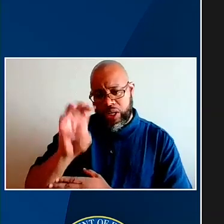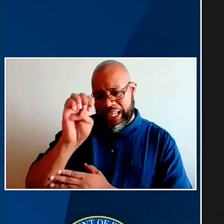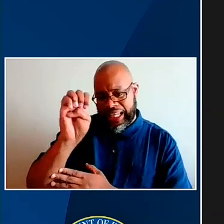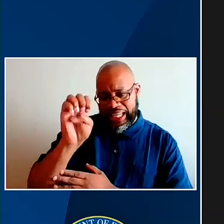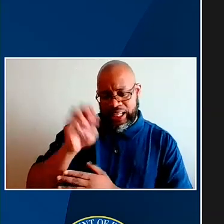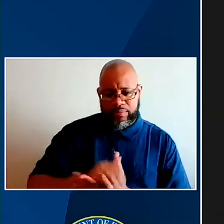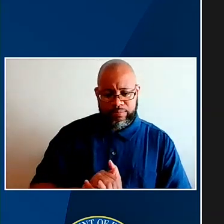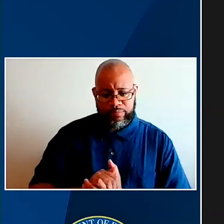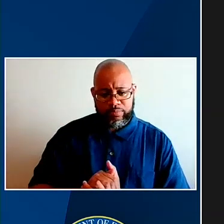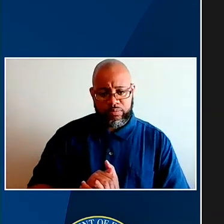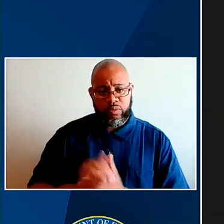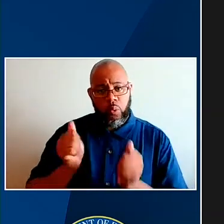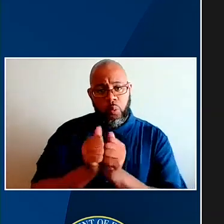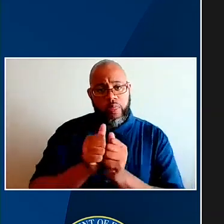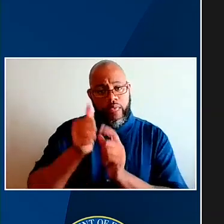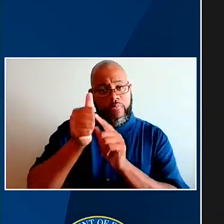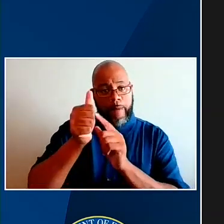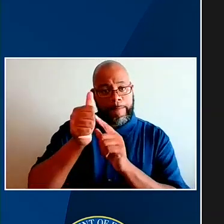668-164E with your thumbs.